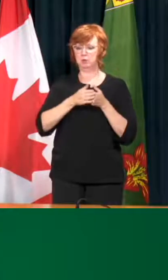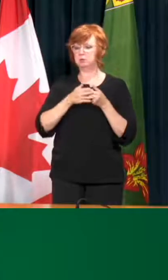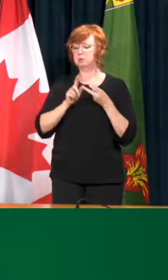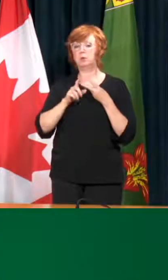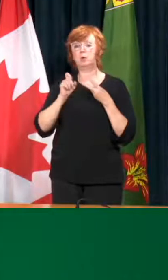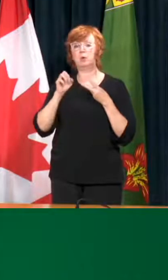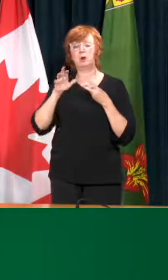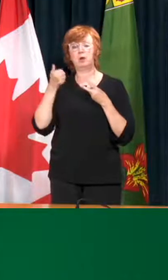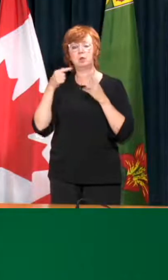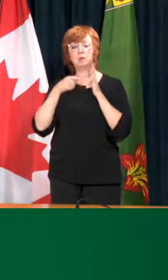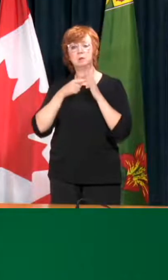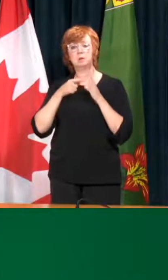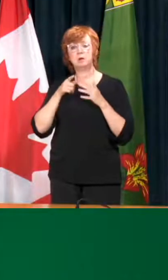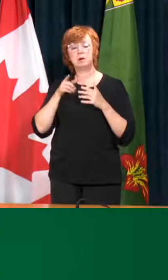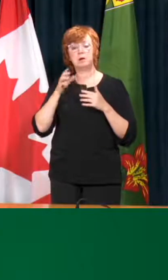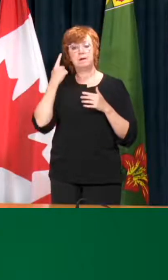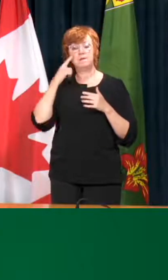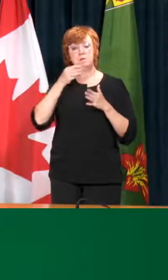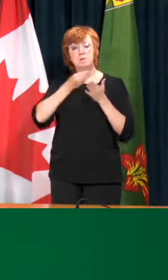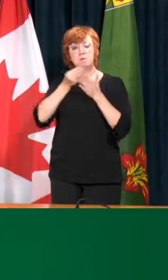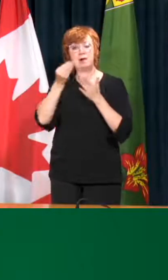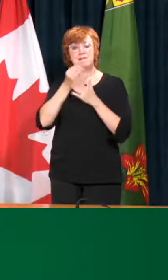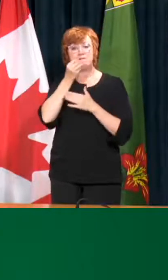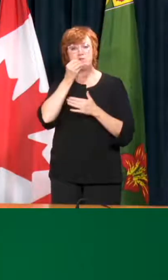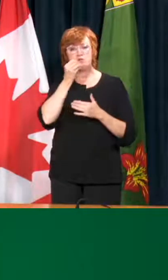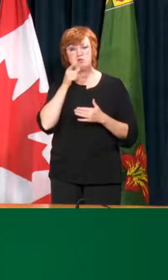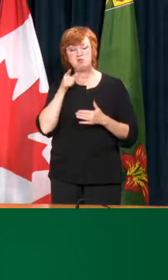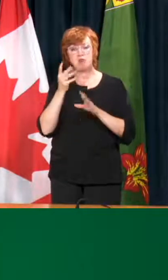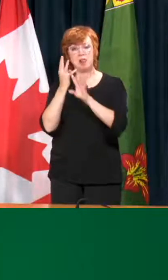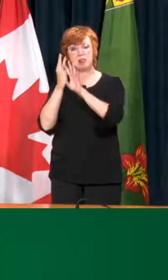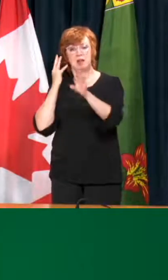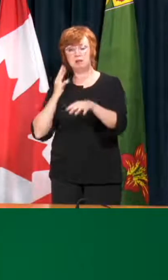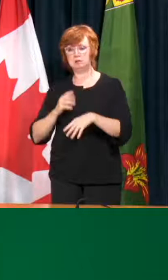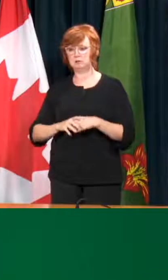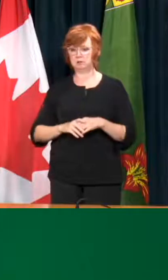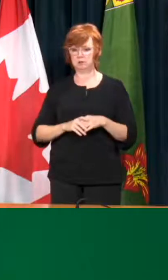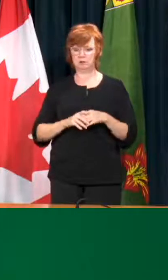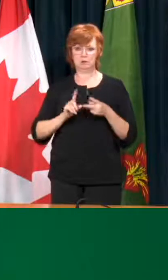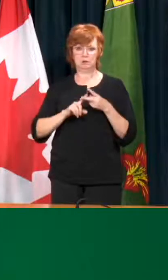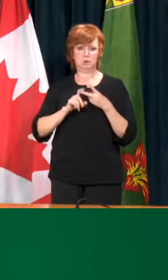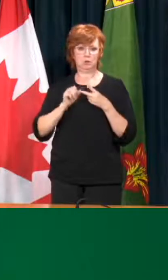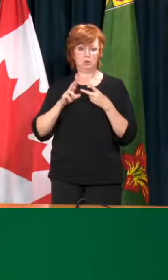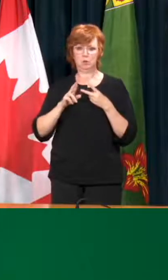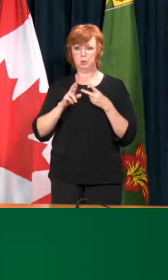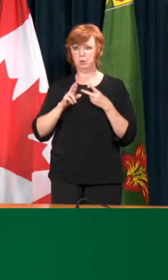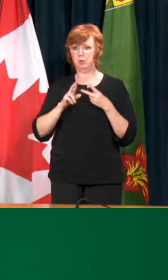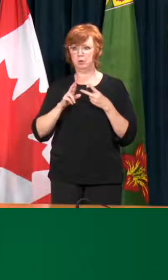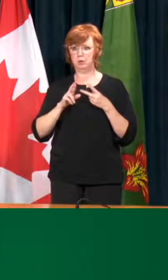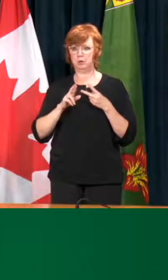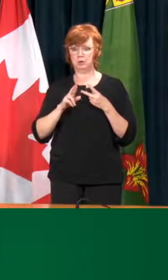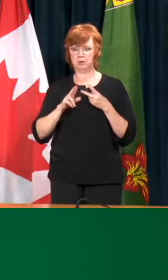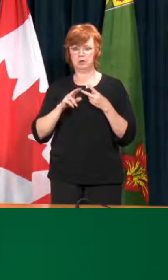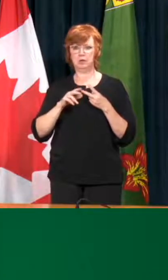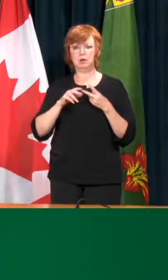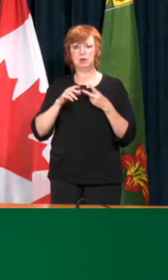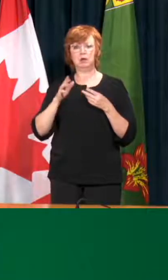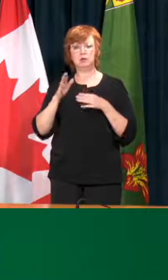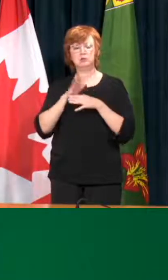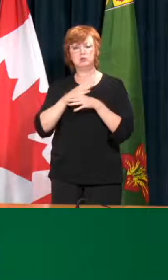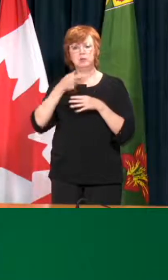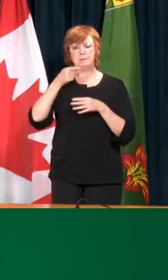don't want things being handed back and forth. You don't want maybe the same pen being used. Even at a food concession stand, you don't